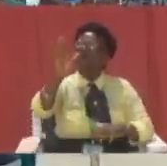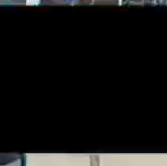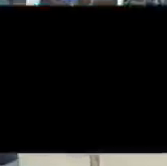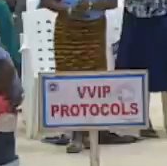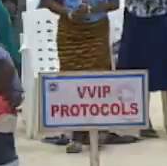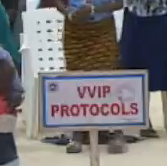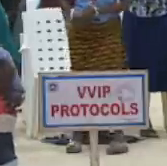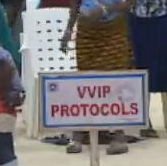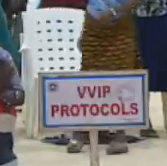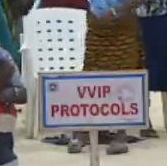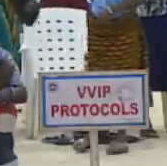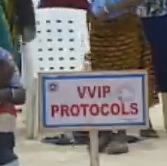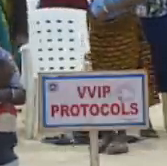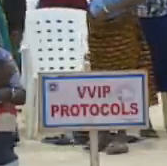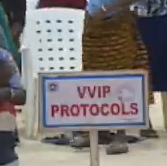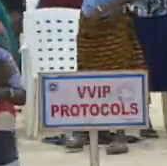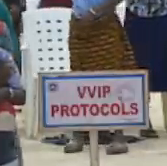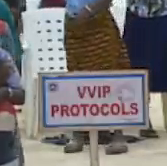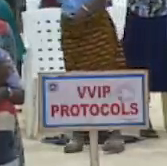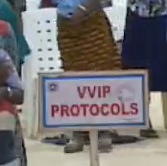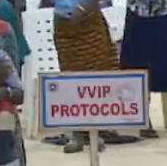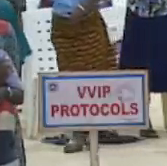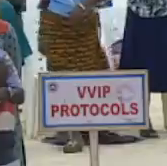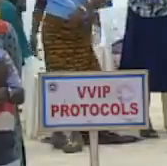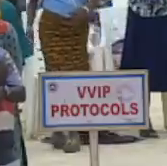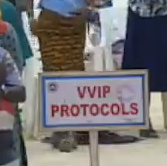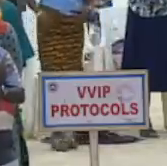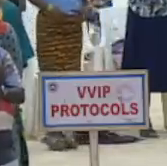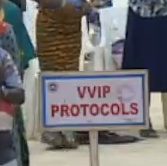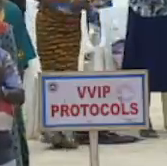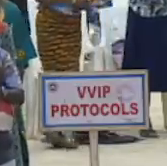anything that pertains to me.